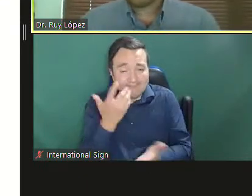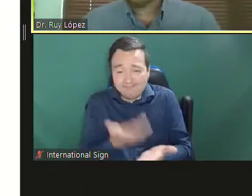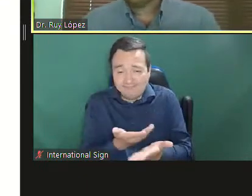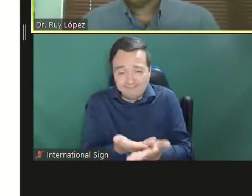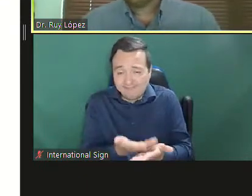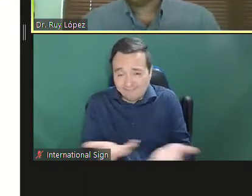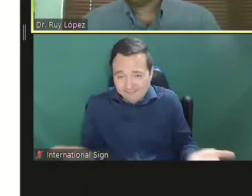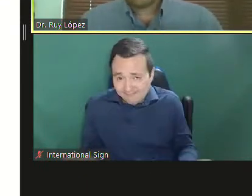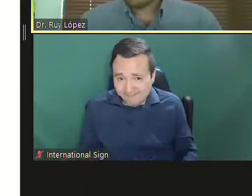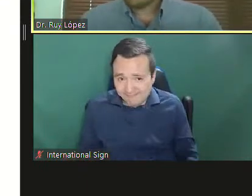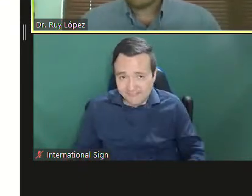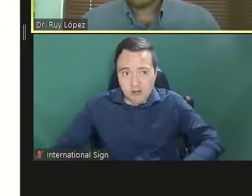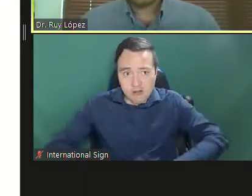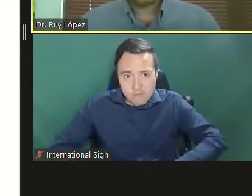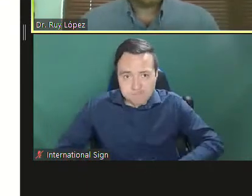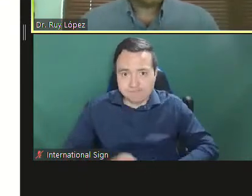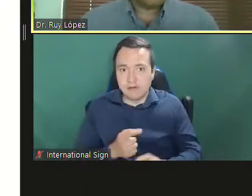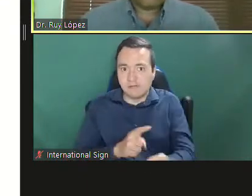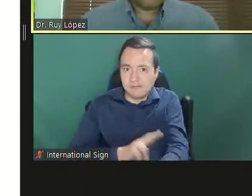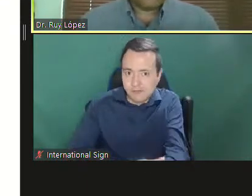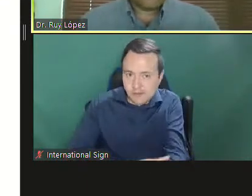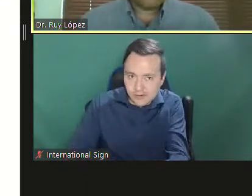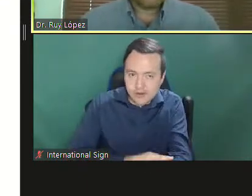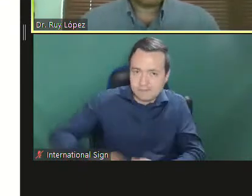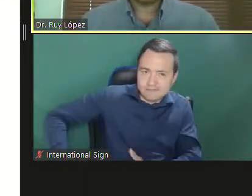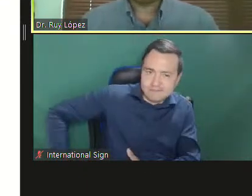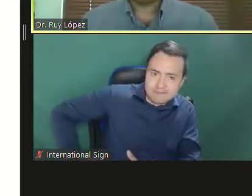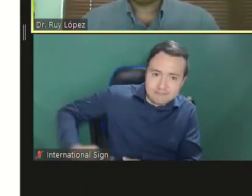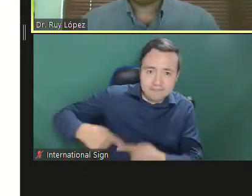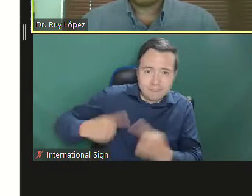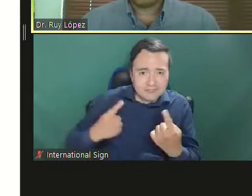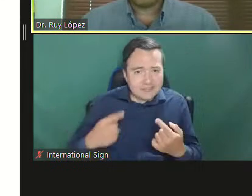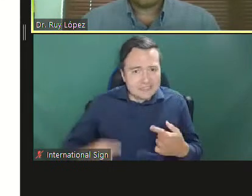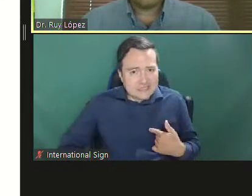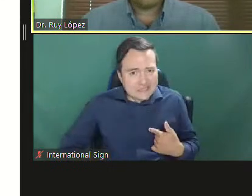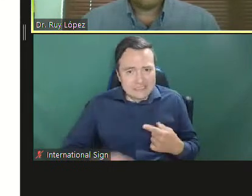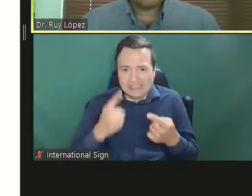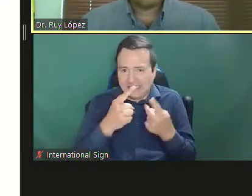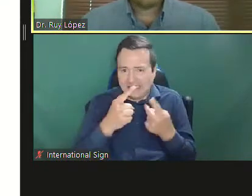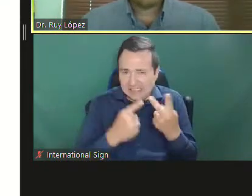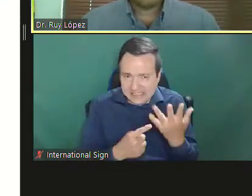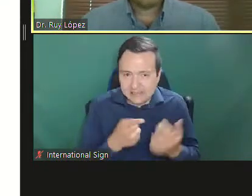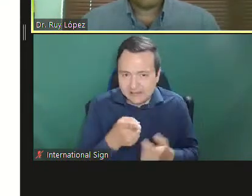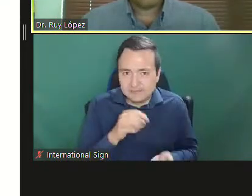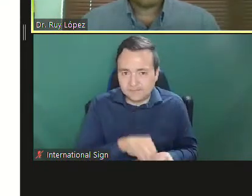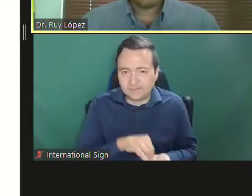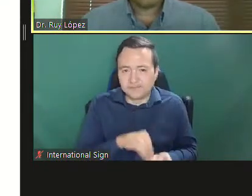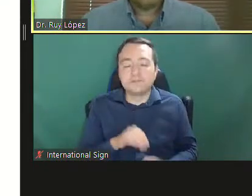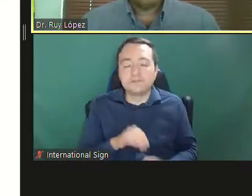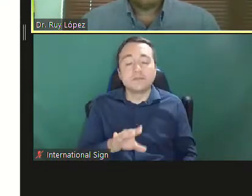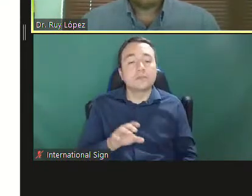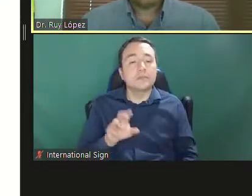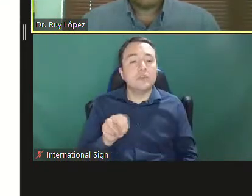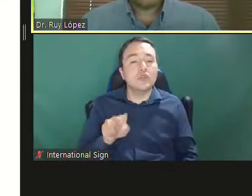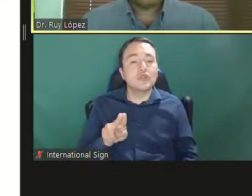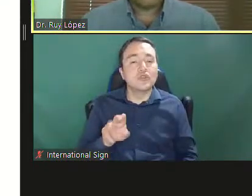Dr. Hemes mentioned in their introductory remarks. So this came out in some of the